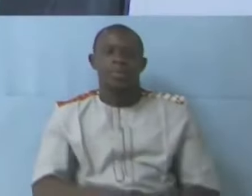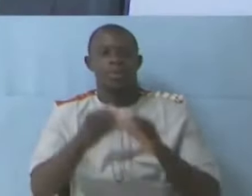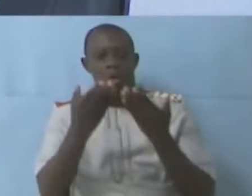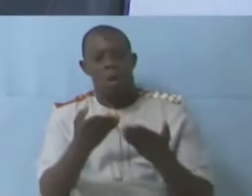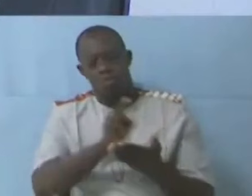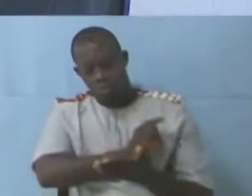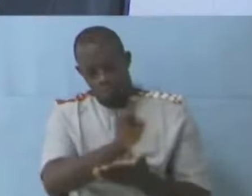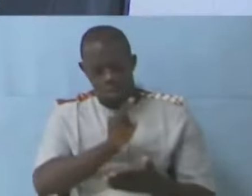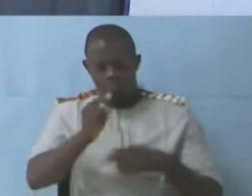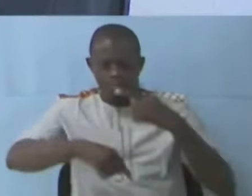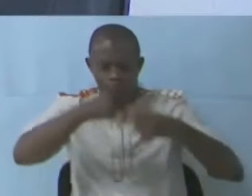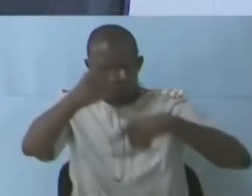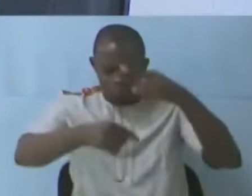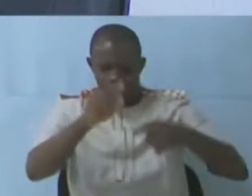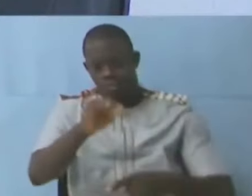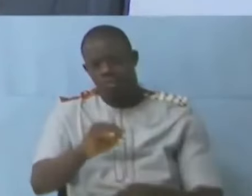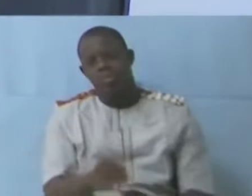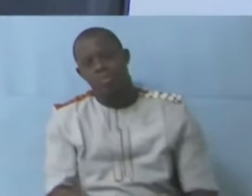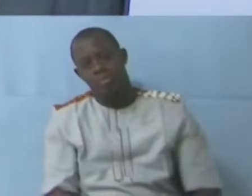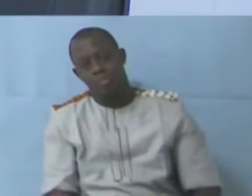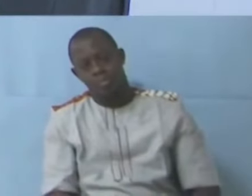continue da. So that's why we continued.